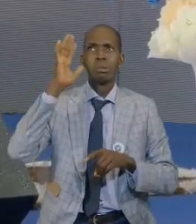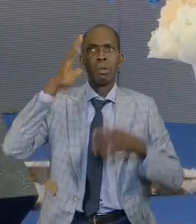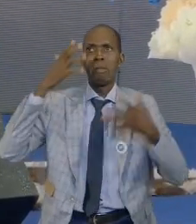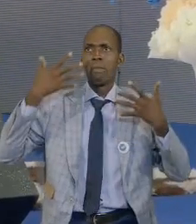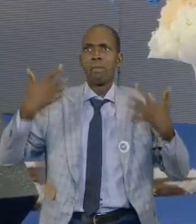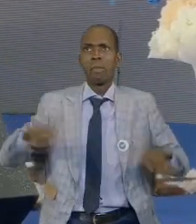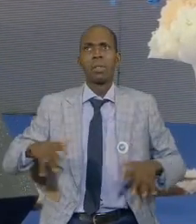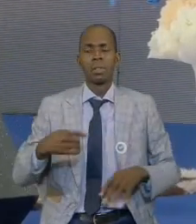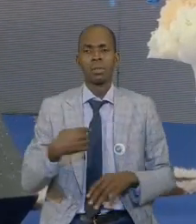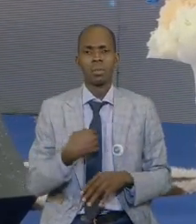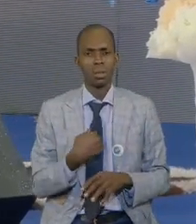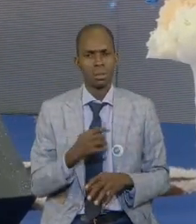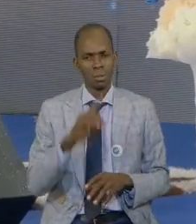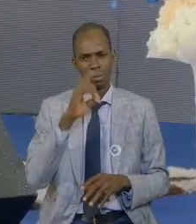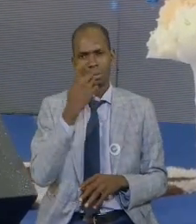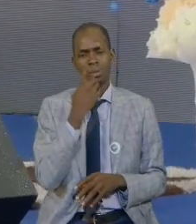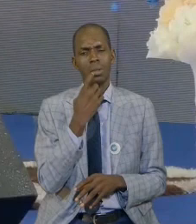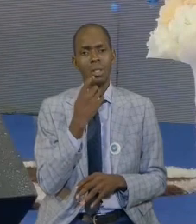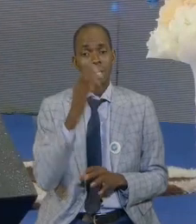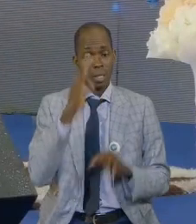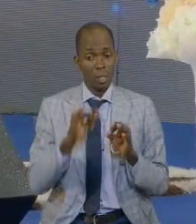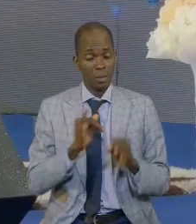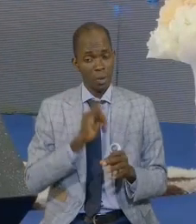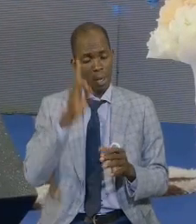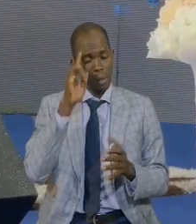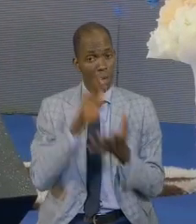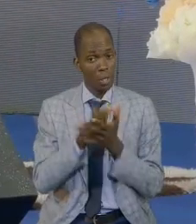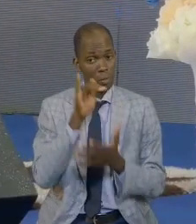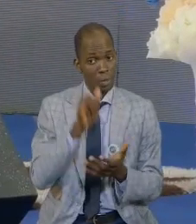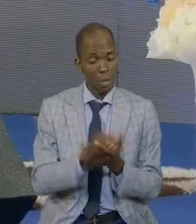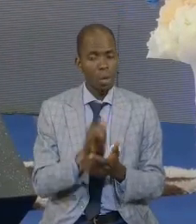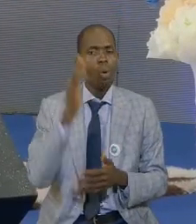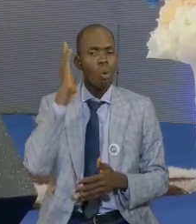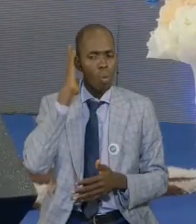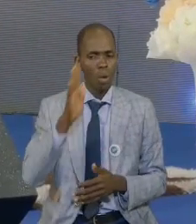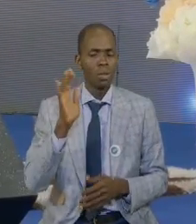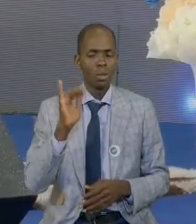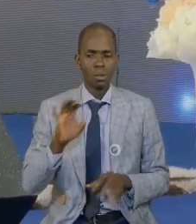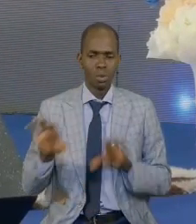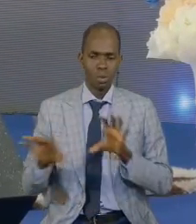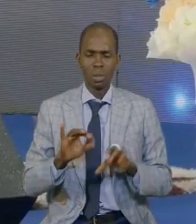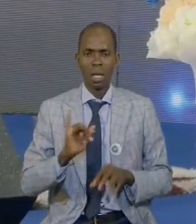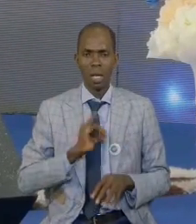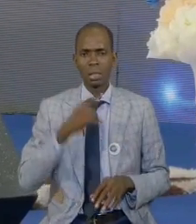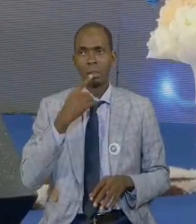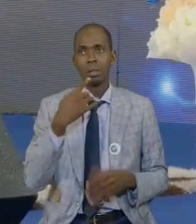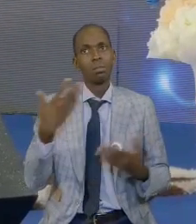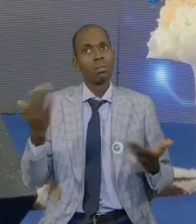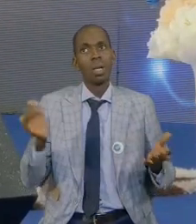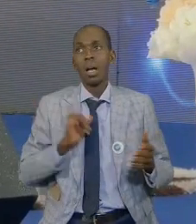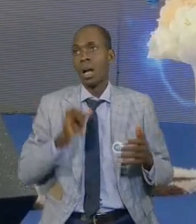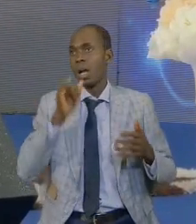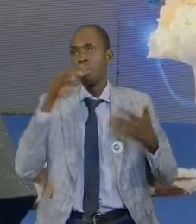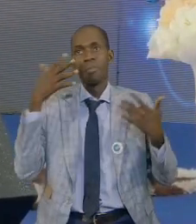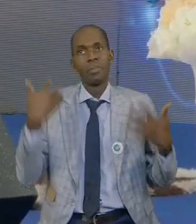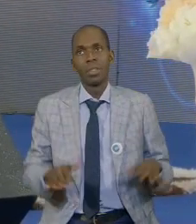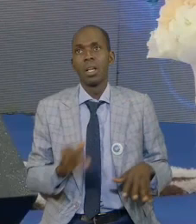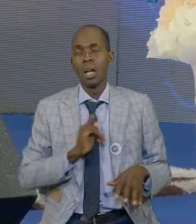if I believe that that's why should I say I'm done I'm conquered I'm finished